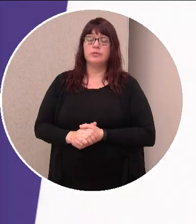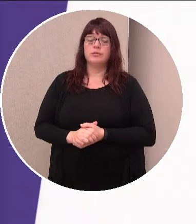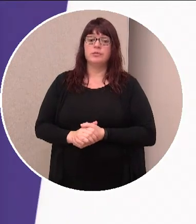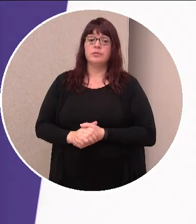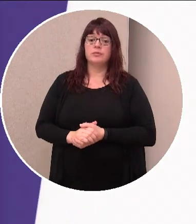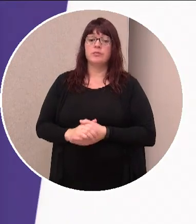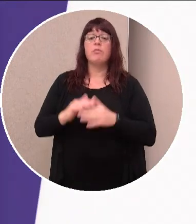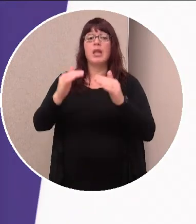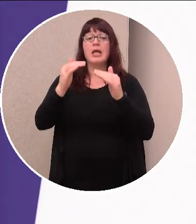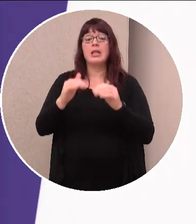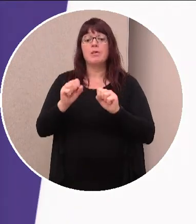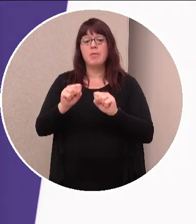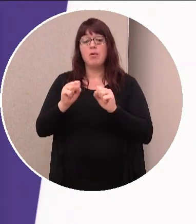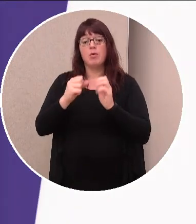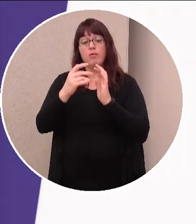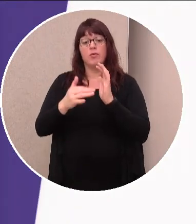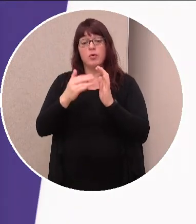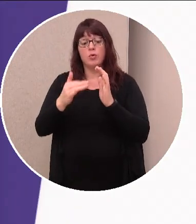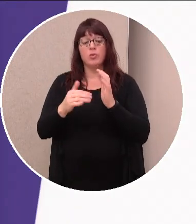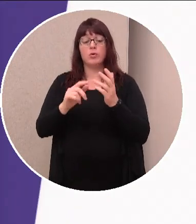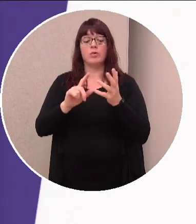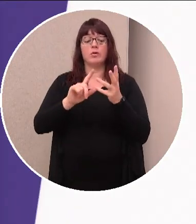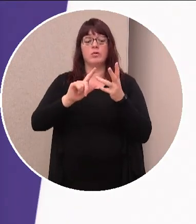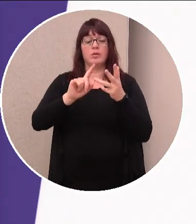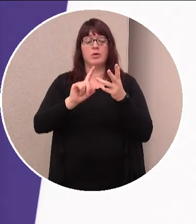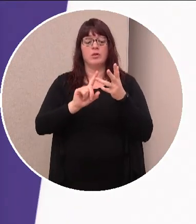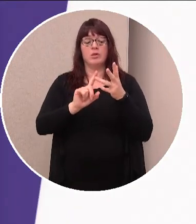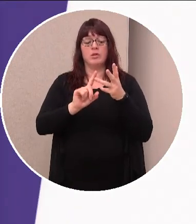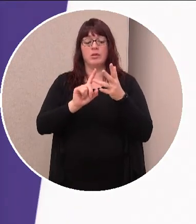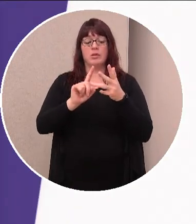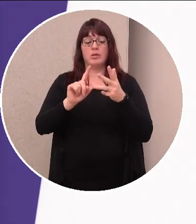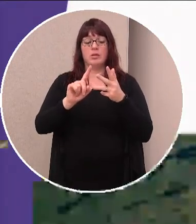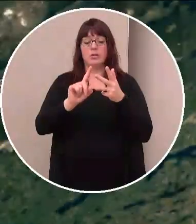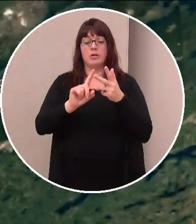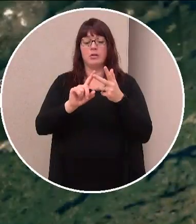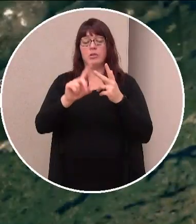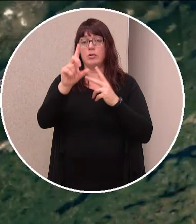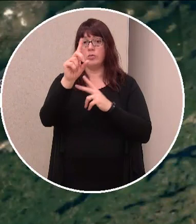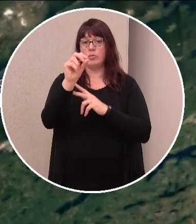The next potential system for review is Dorset Collegiate in Zone 7.